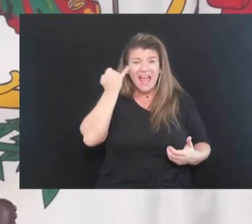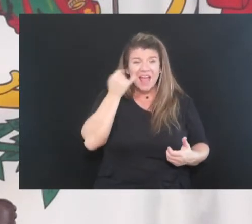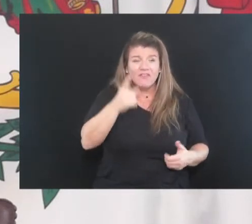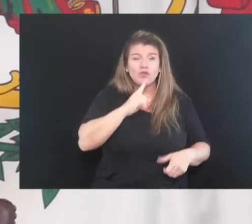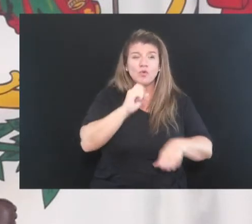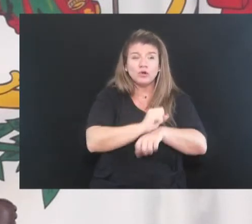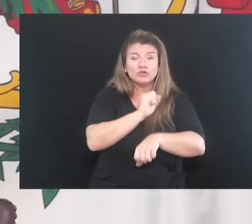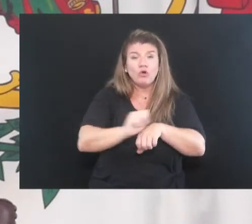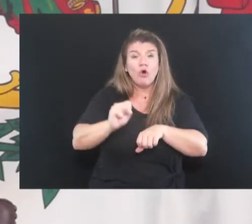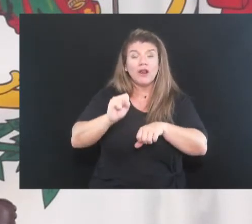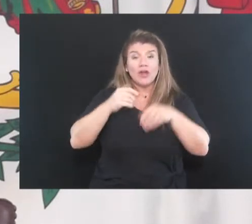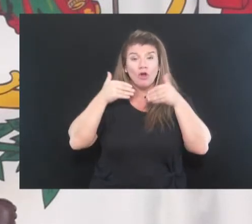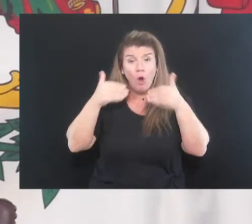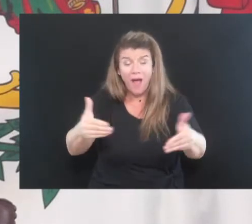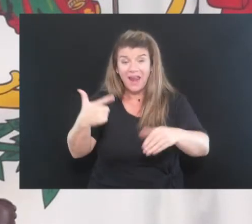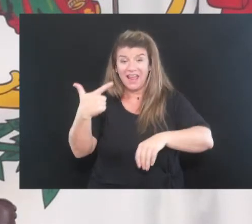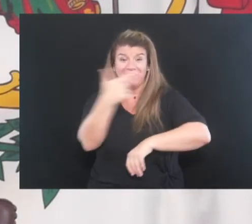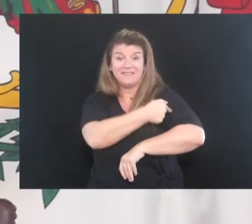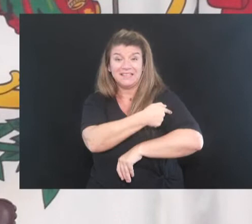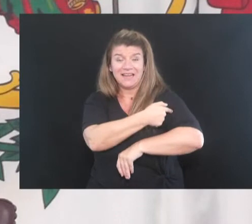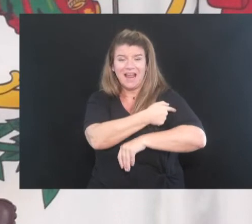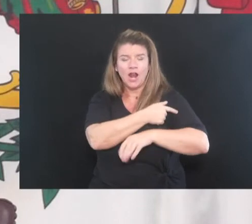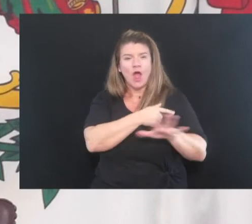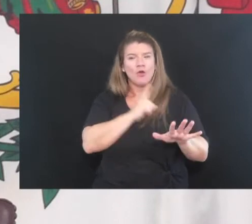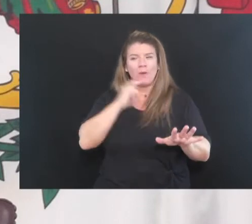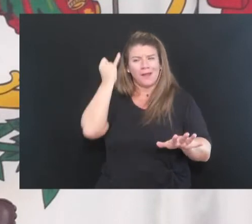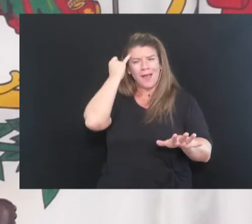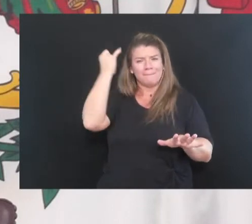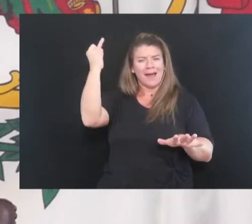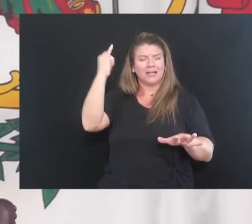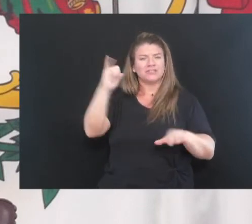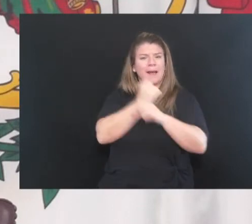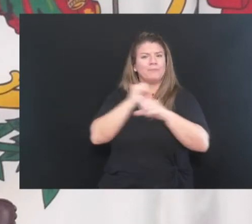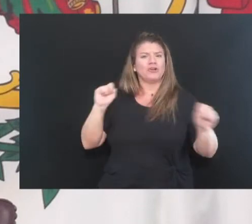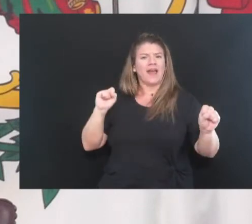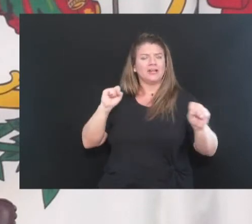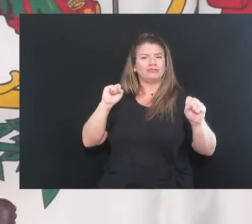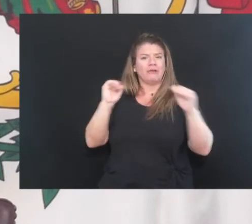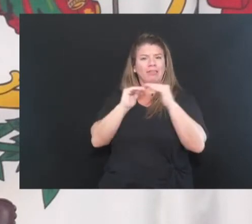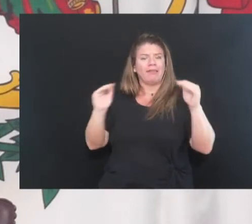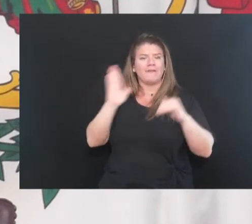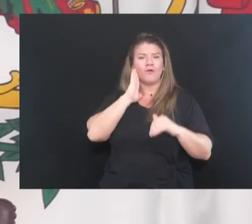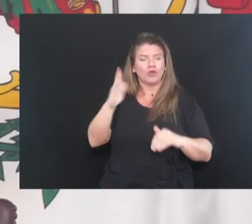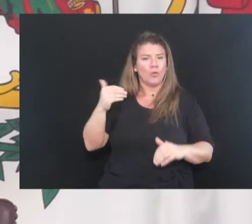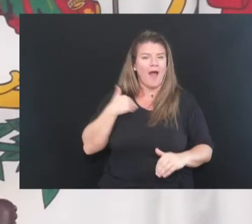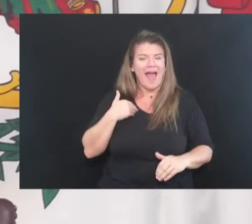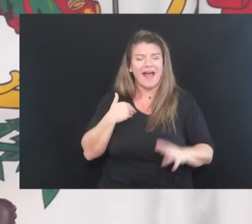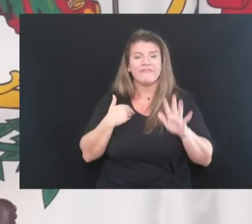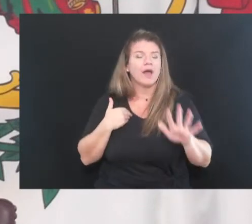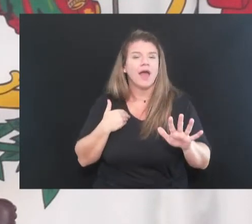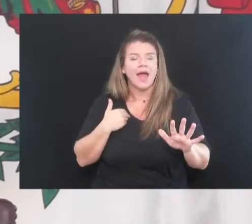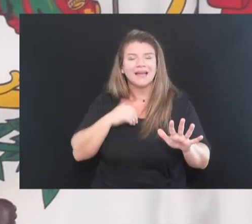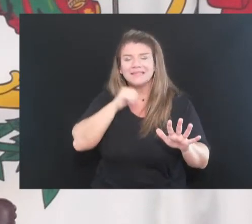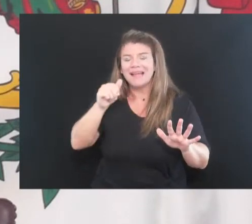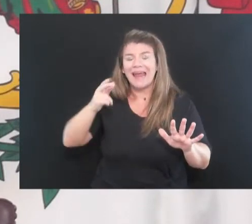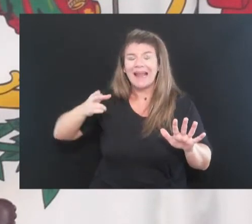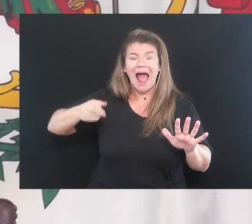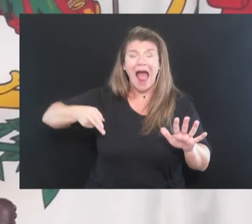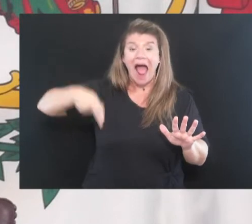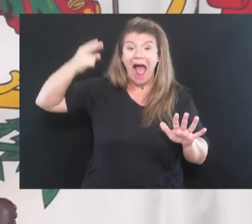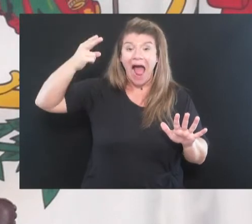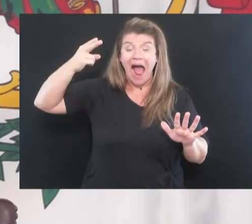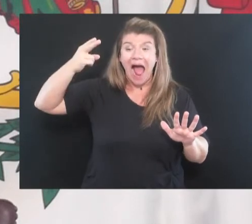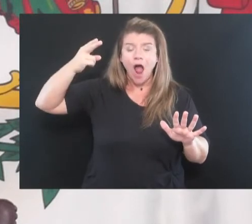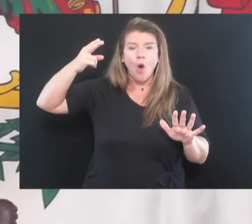just get vaccinated, you can't imagine the protection level that you'll have. Now, it's not quite as high as or